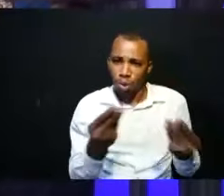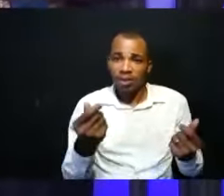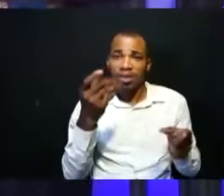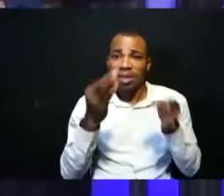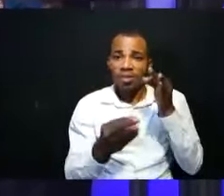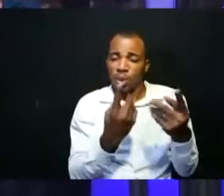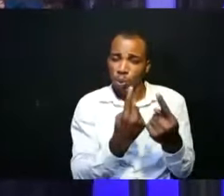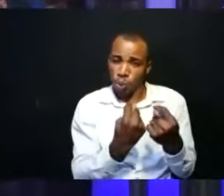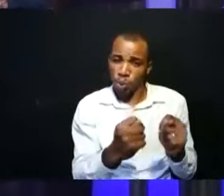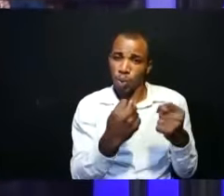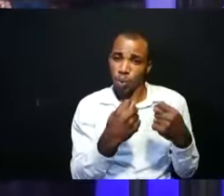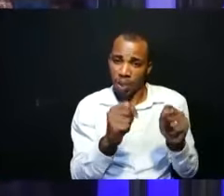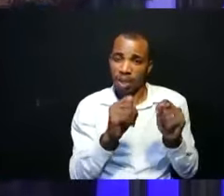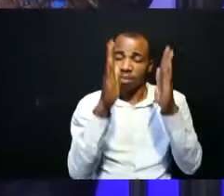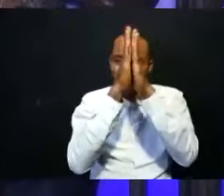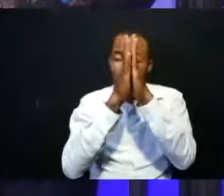your